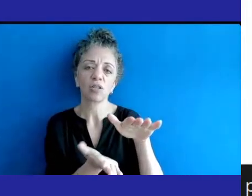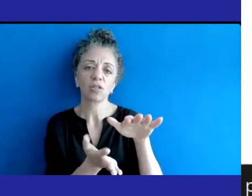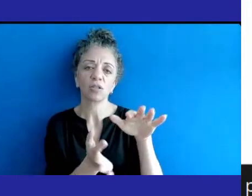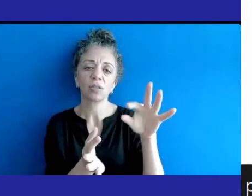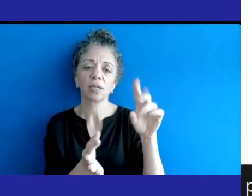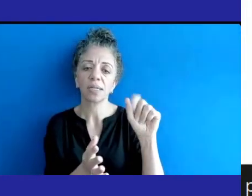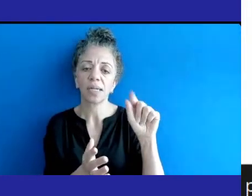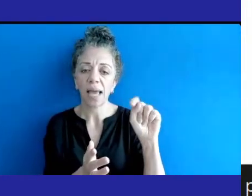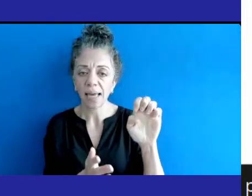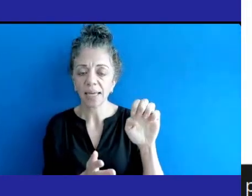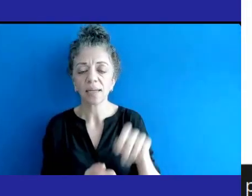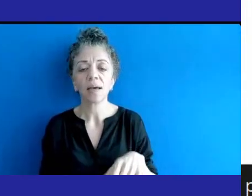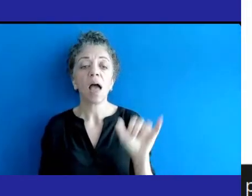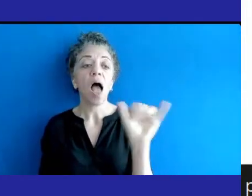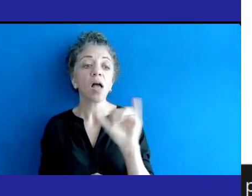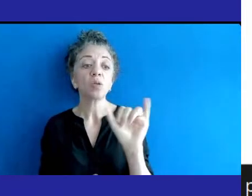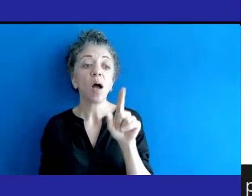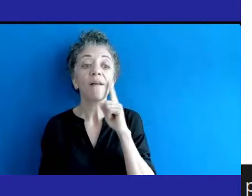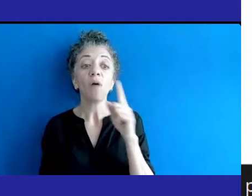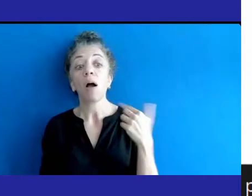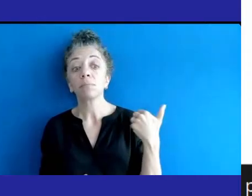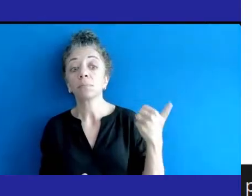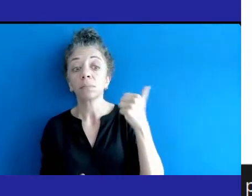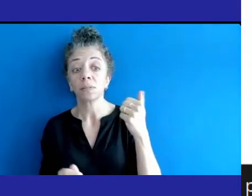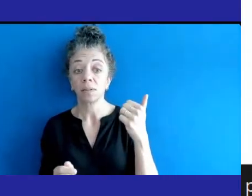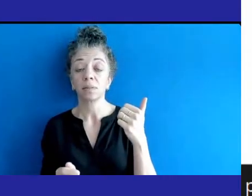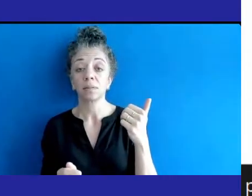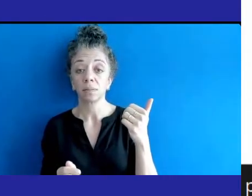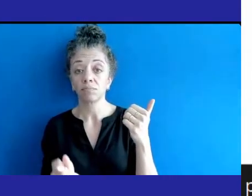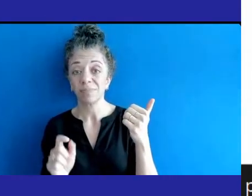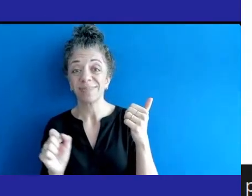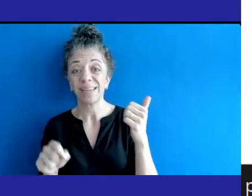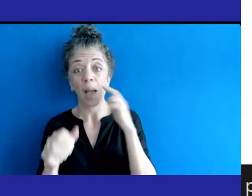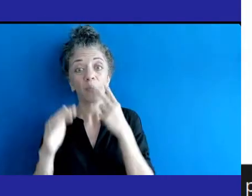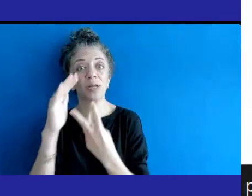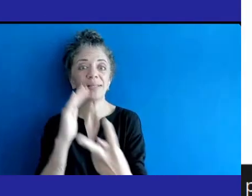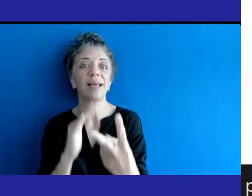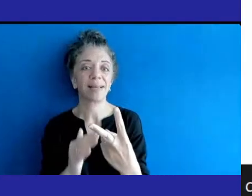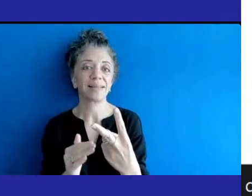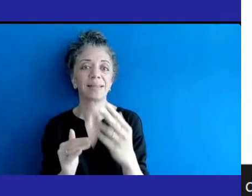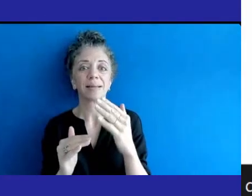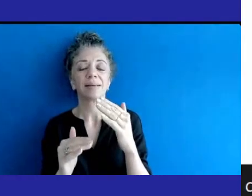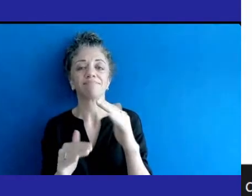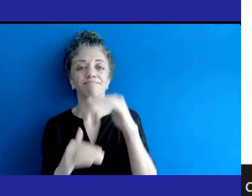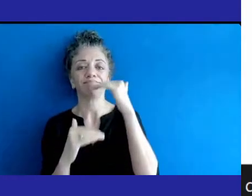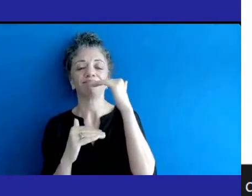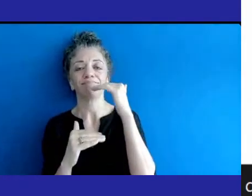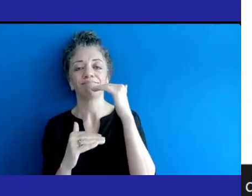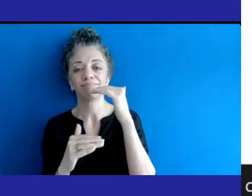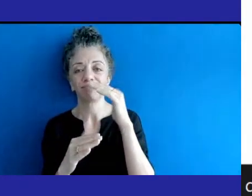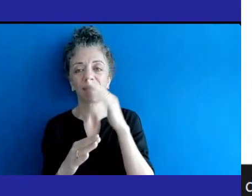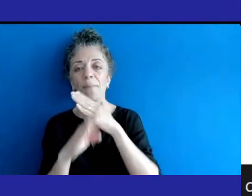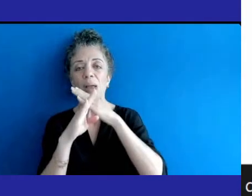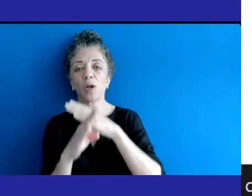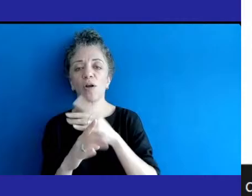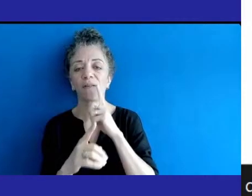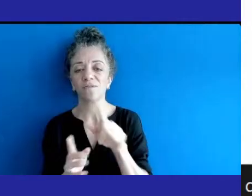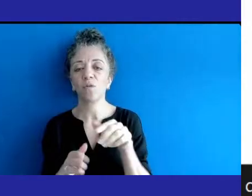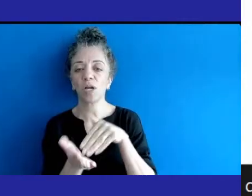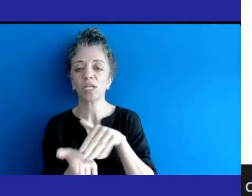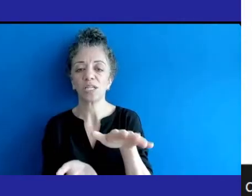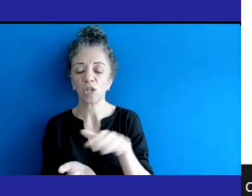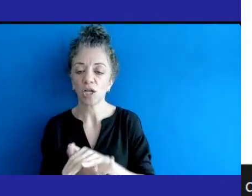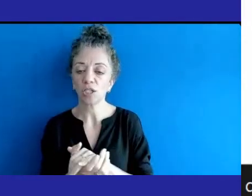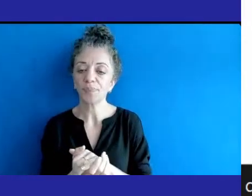predicting barriers to discharge, as well as for helping them prioritize services from the